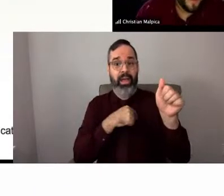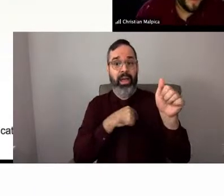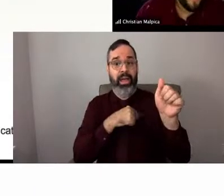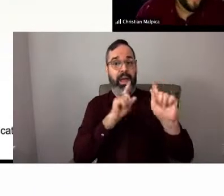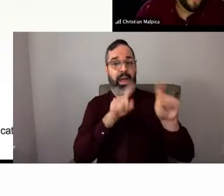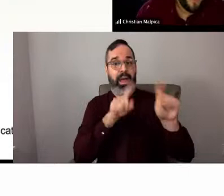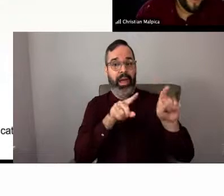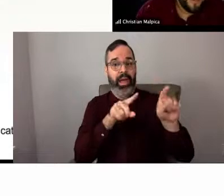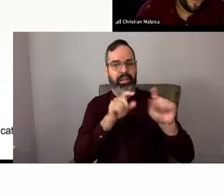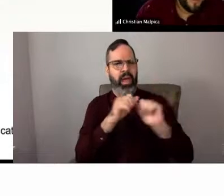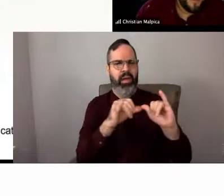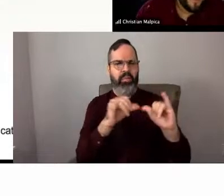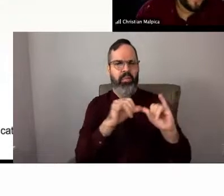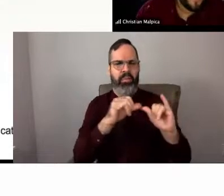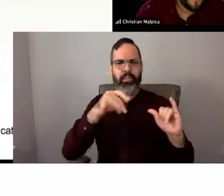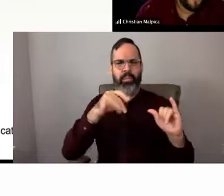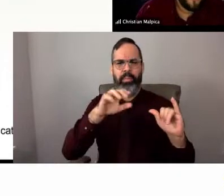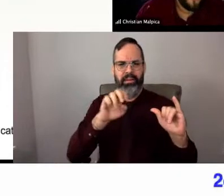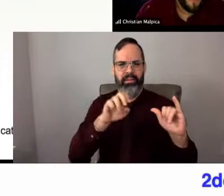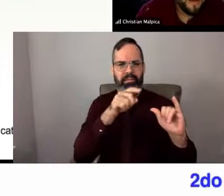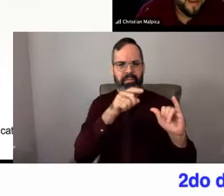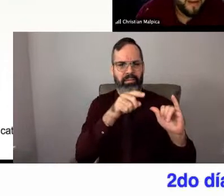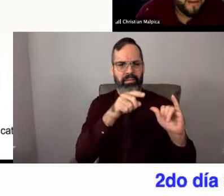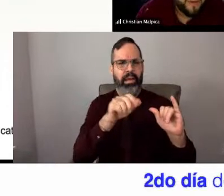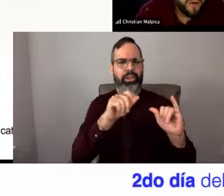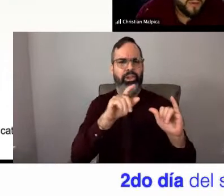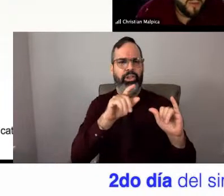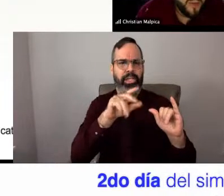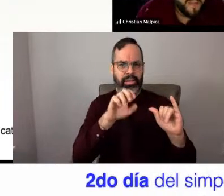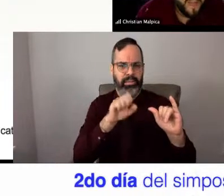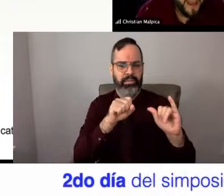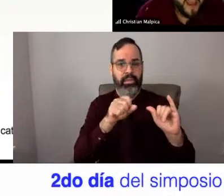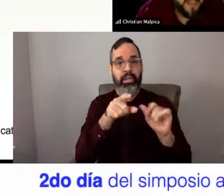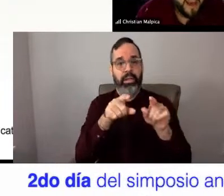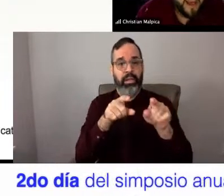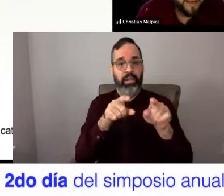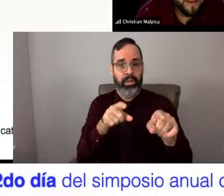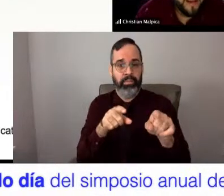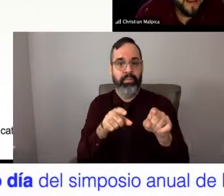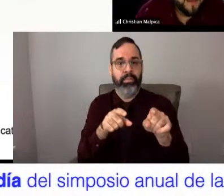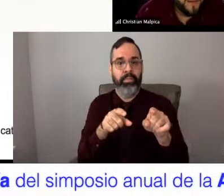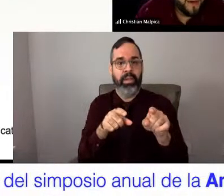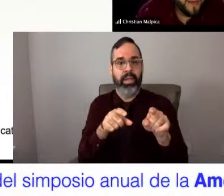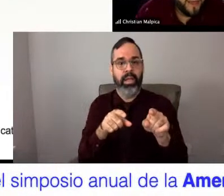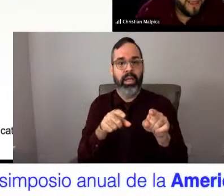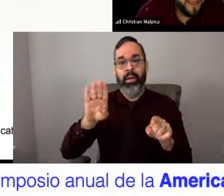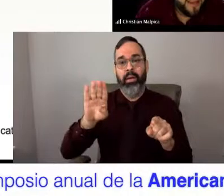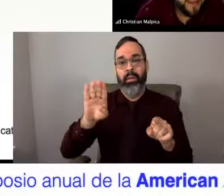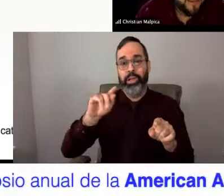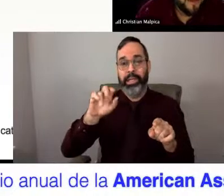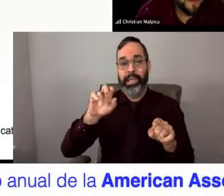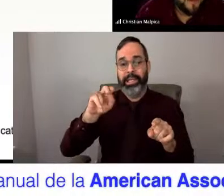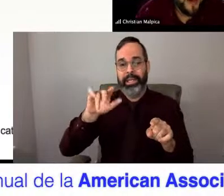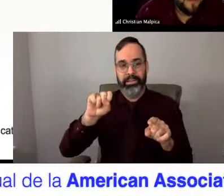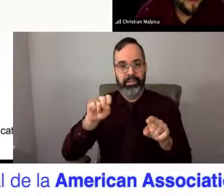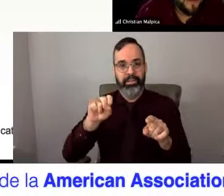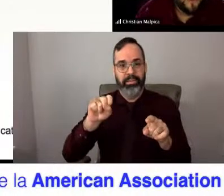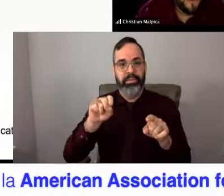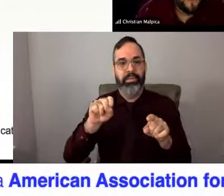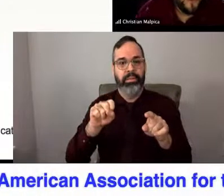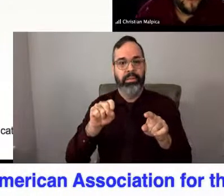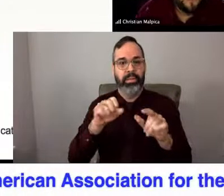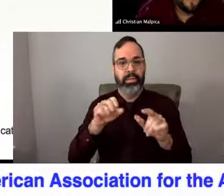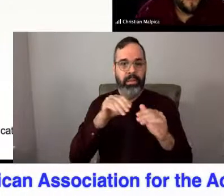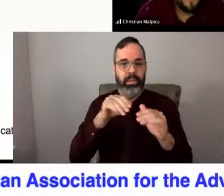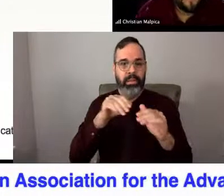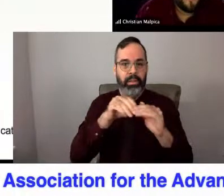that polyamine entry in astrocytes. Well, we have our biotinylated spermine, and biotinylated spermine interacts with rhoavidin when we